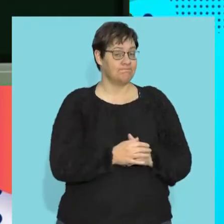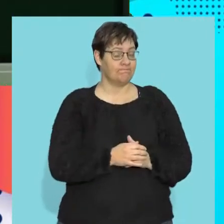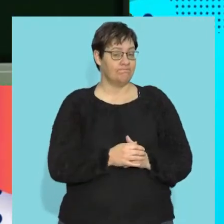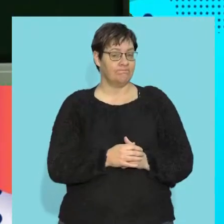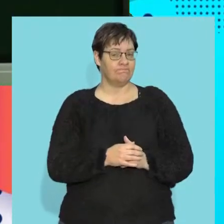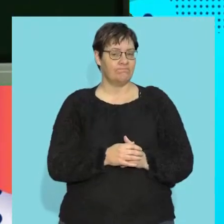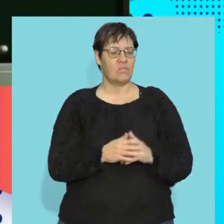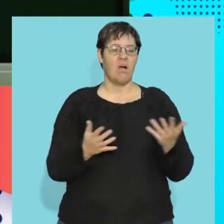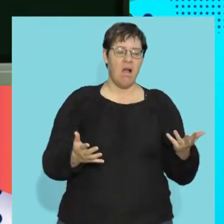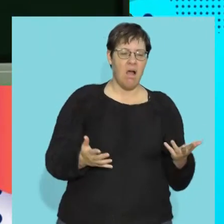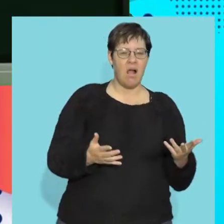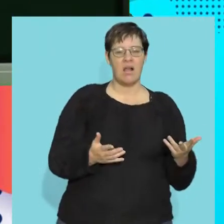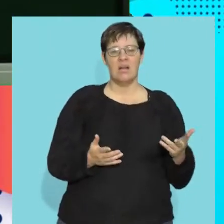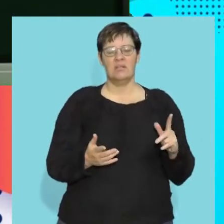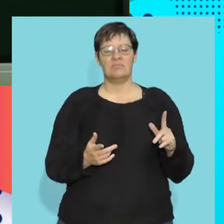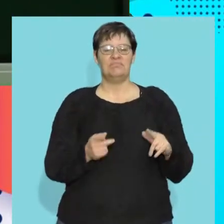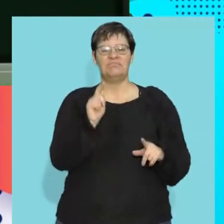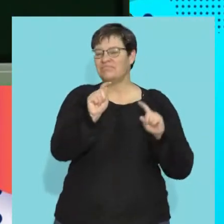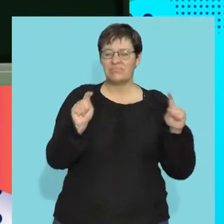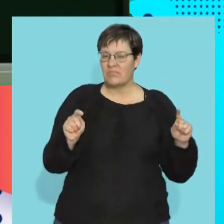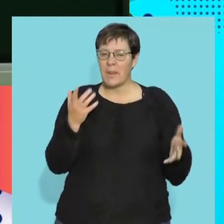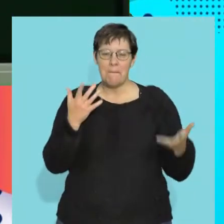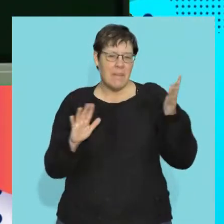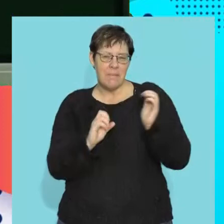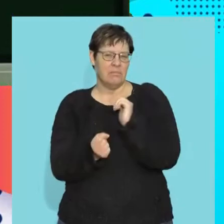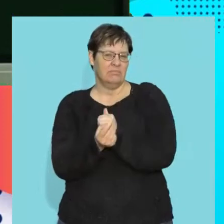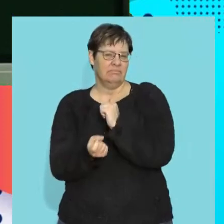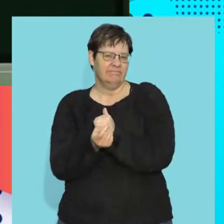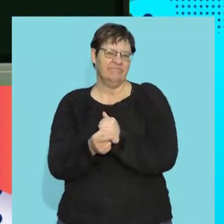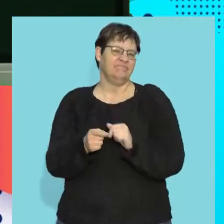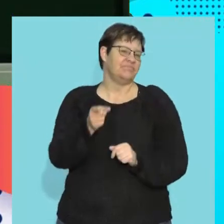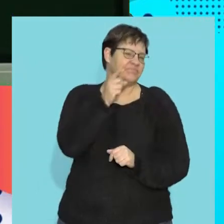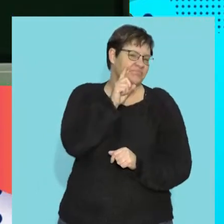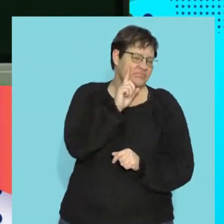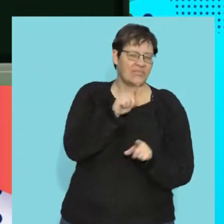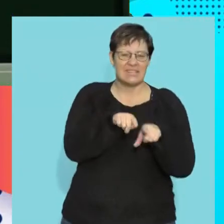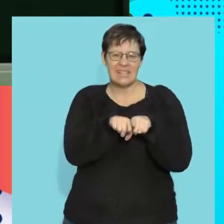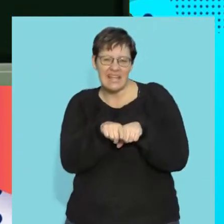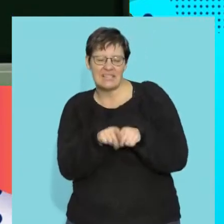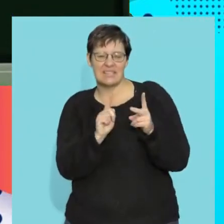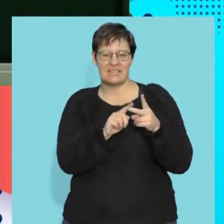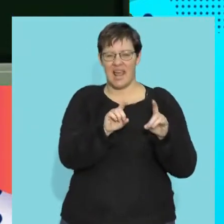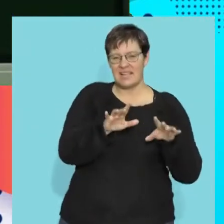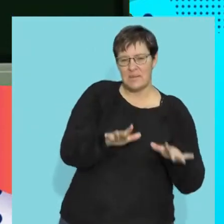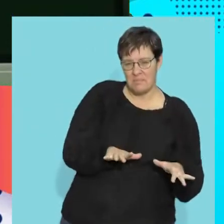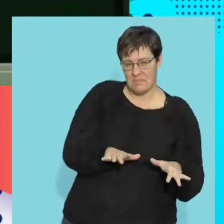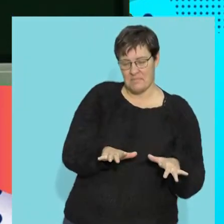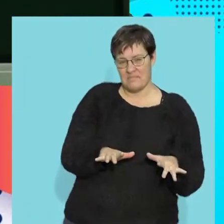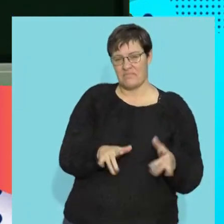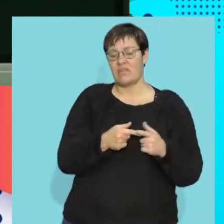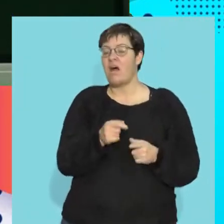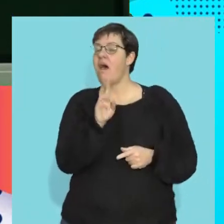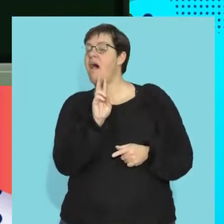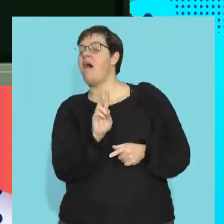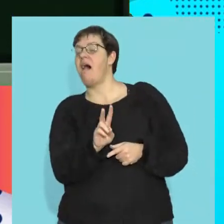Just small little questions that maybe could pop up in your tests and your exams, just to give you a bit of a backbone to see